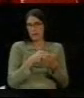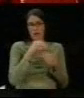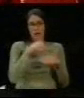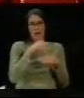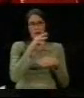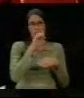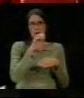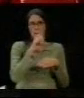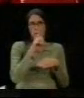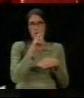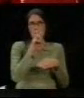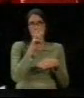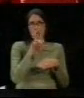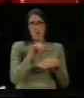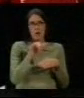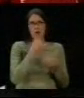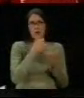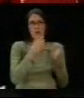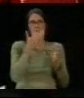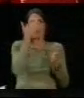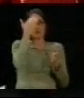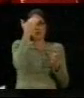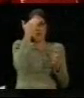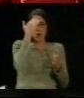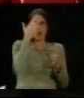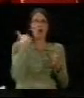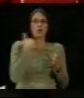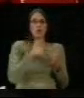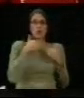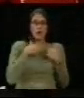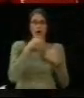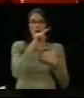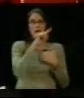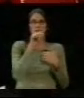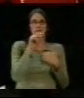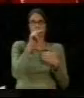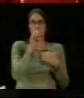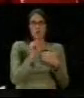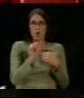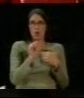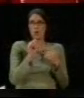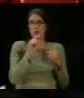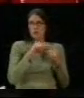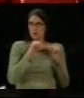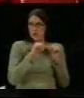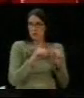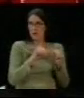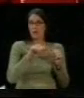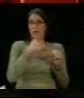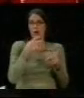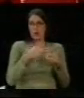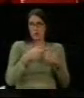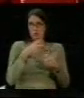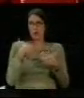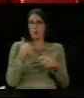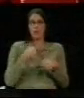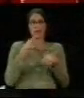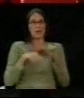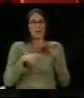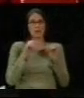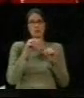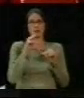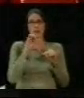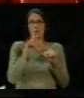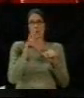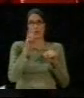Midway without knowing that we have the zoning that's going to stand. We're not. But the other problem is we can't do